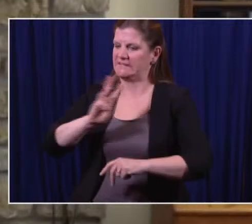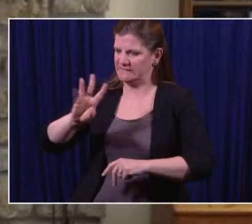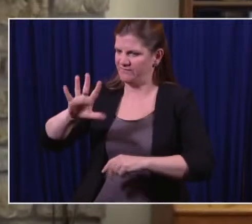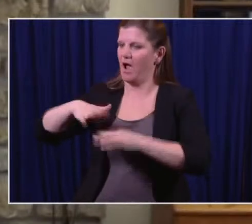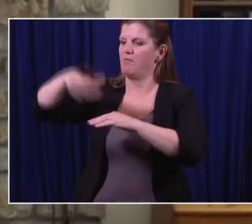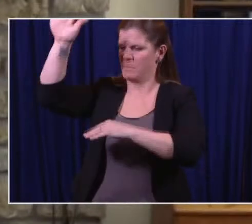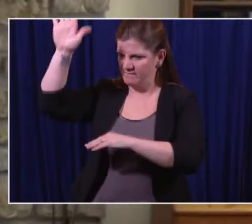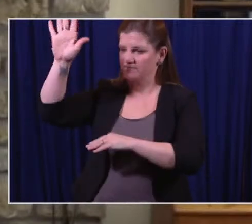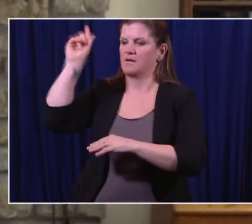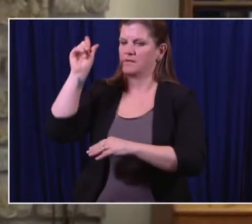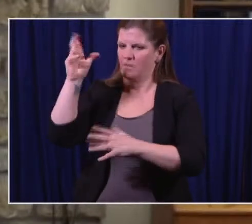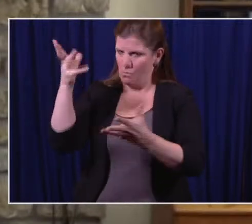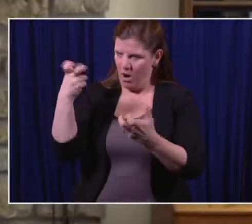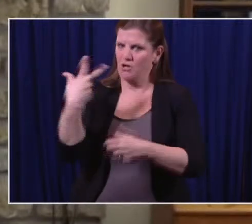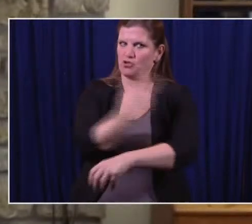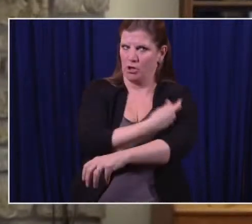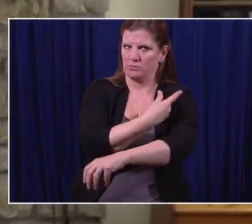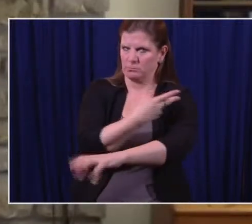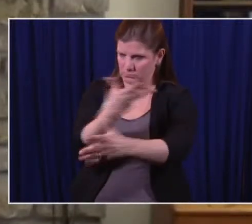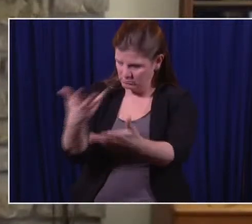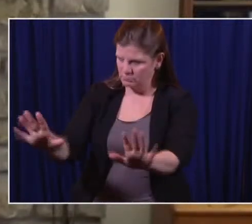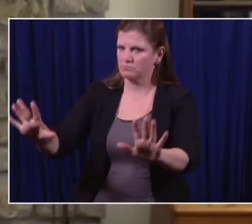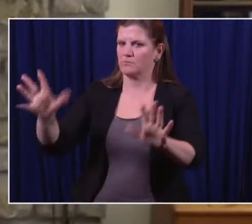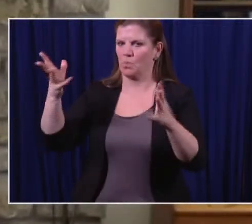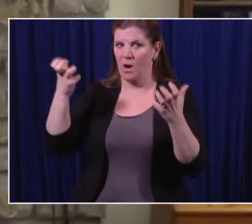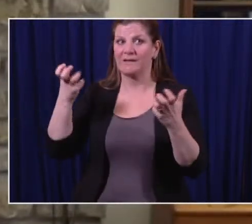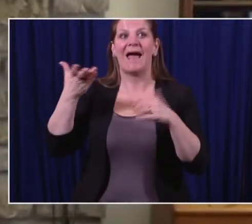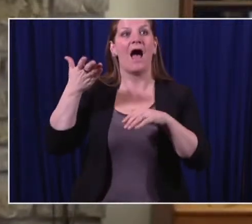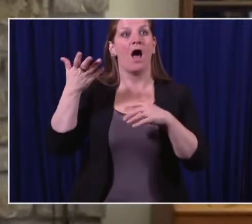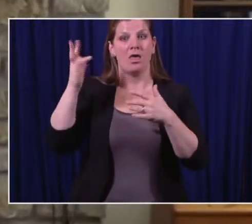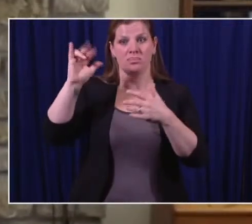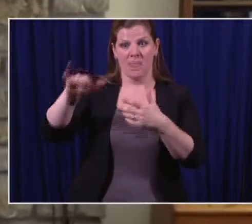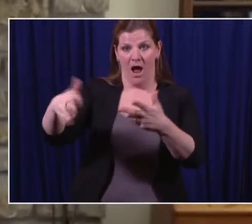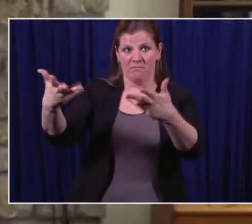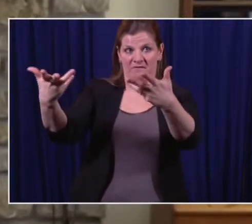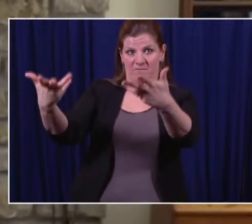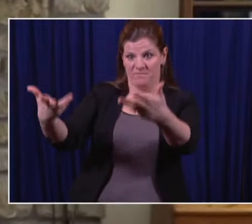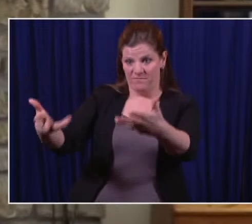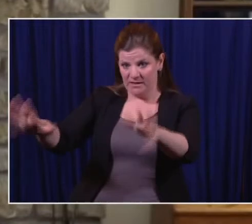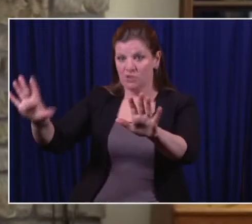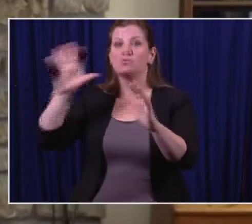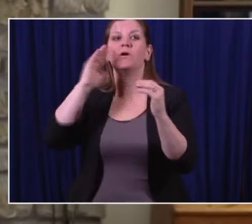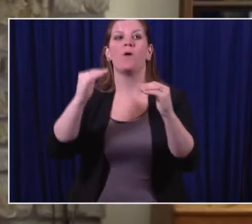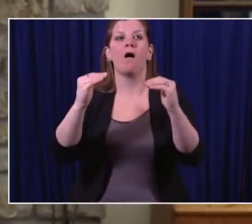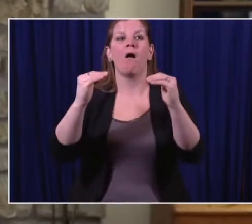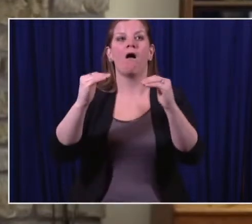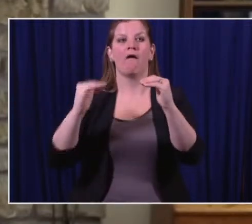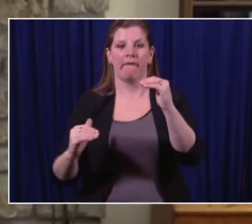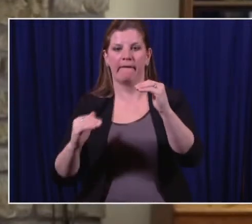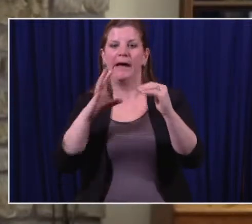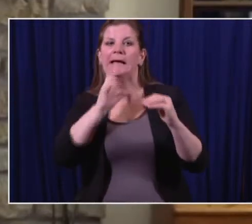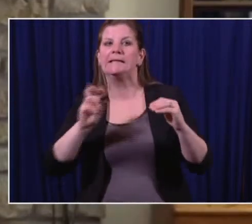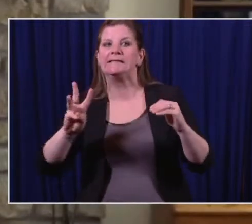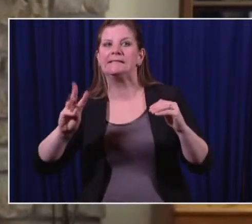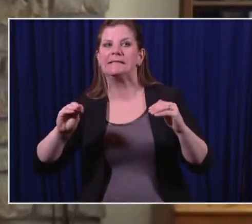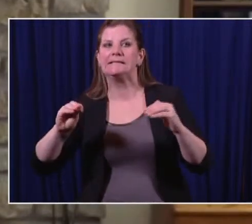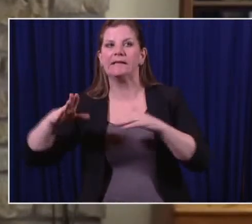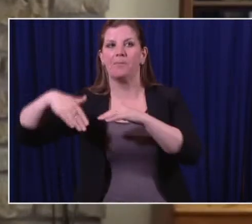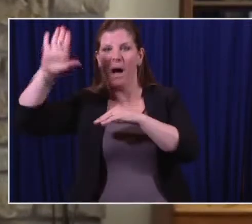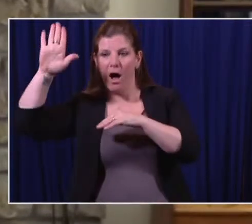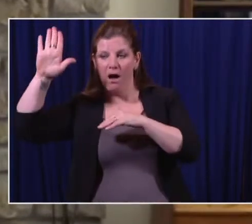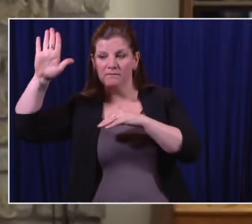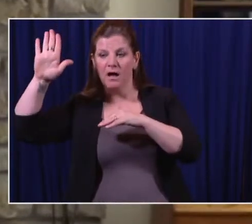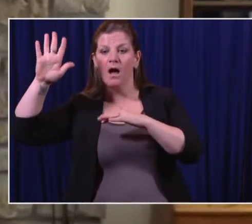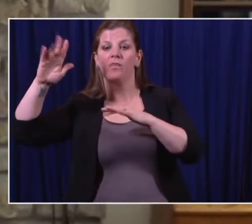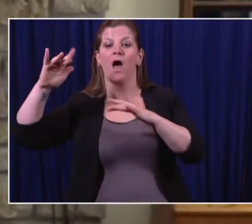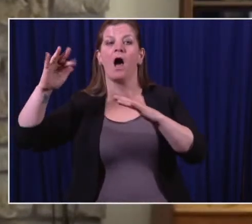age group. We will then, at that point, go to 60. We'll hold there. Then we'll go to